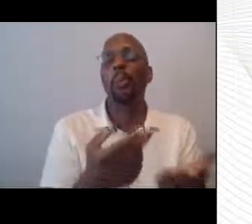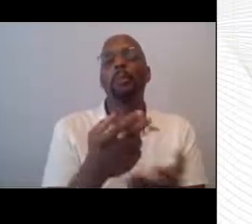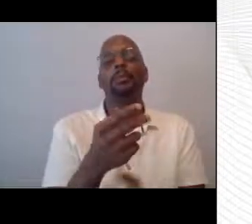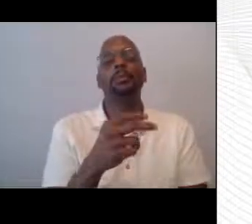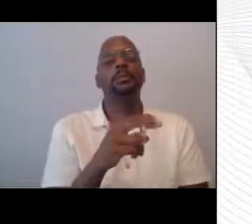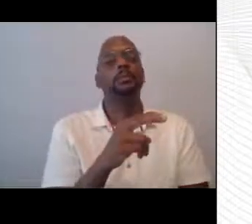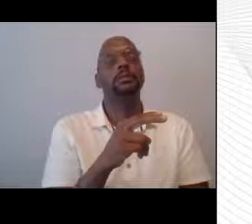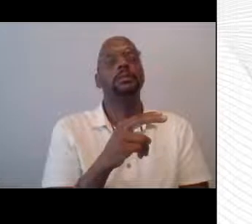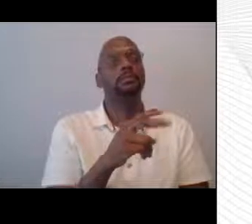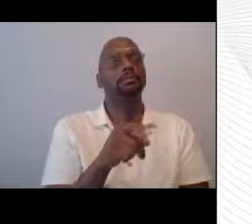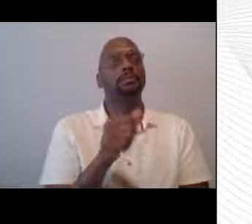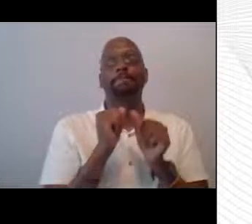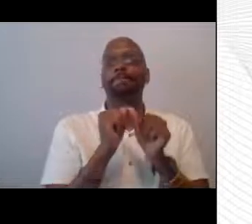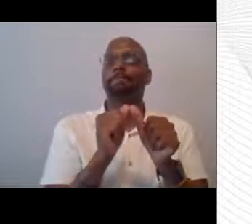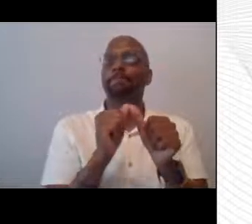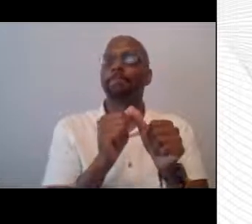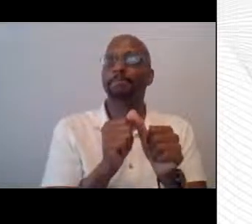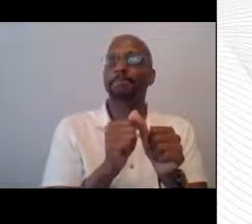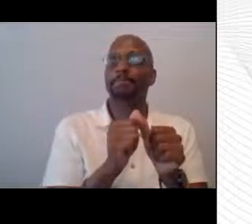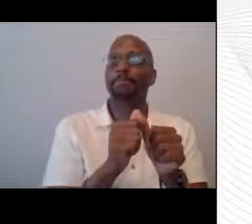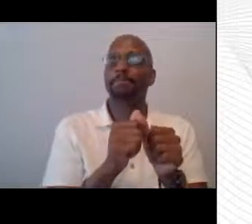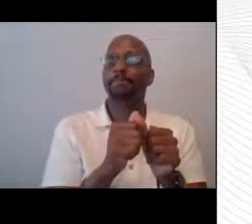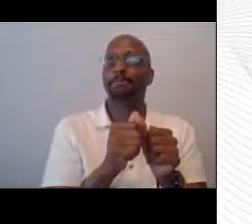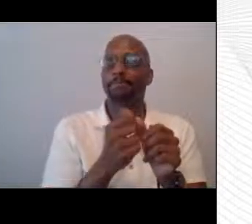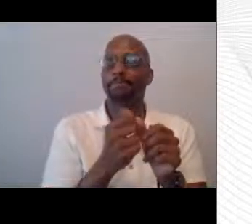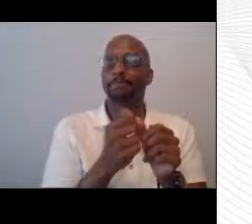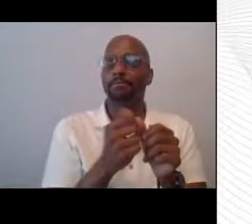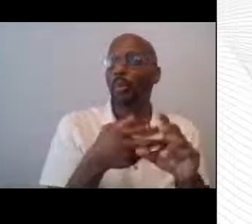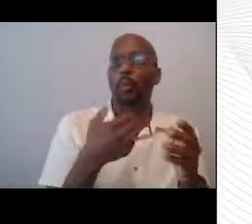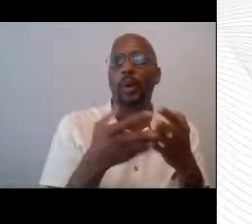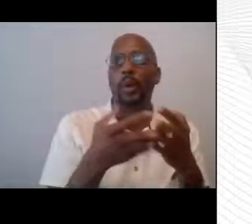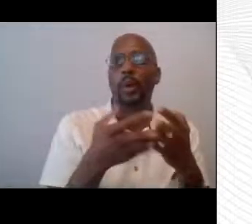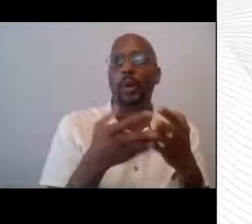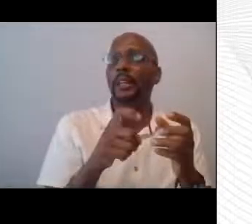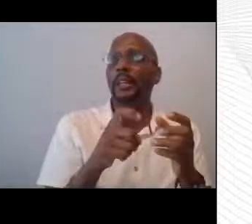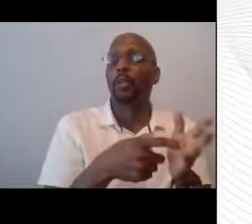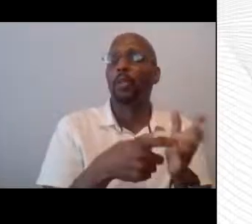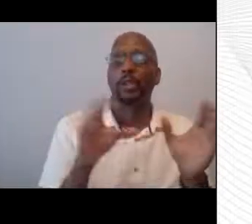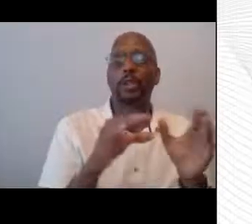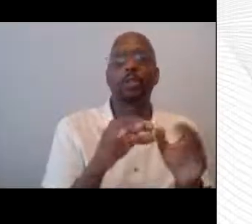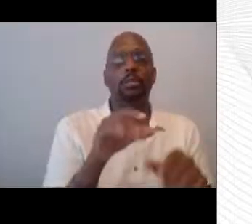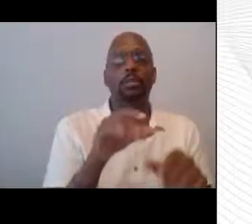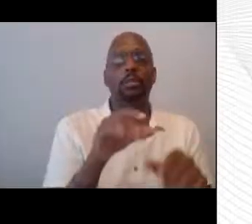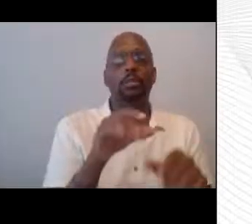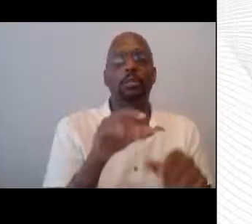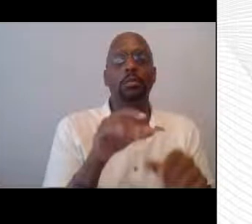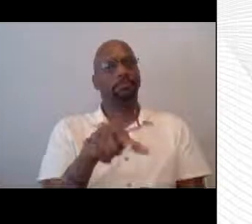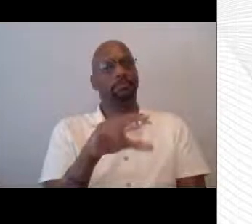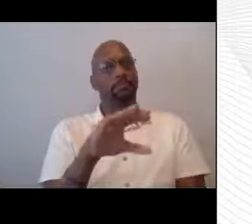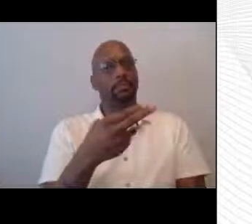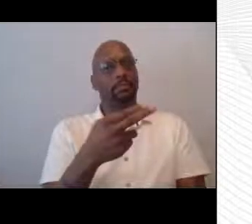consistently stepping up to do what needs to be done to resolve special projects, Charles always makes Caltrans very, very